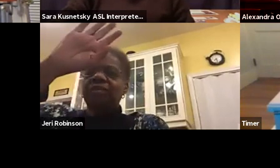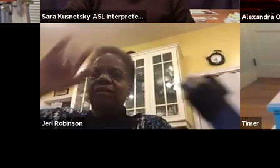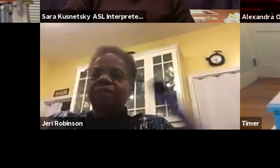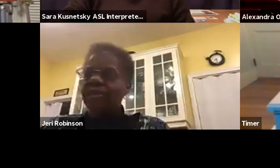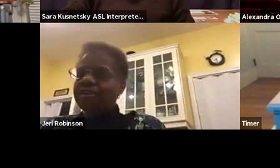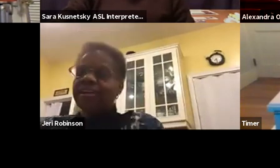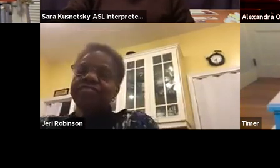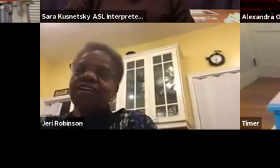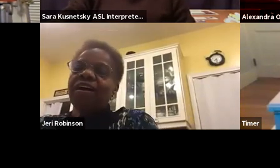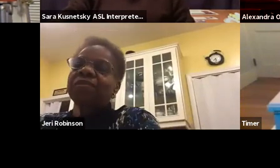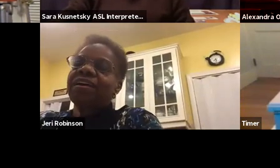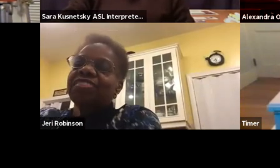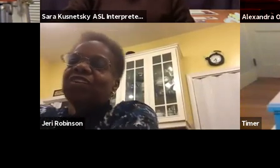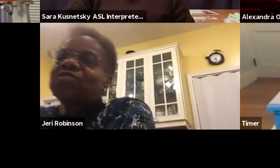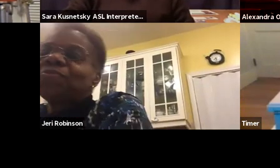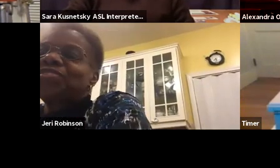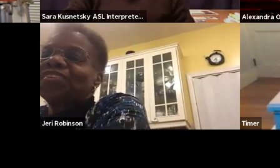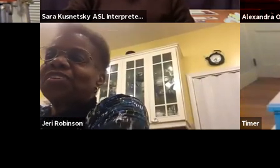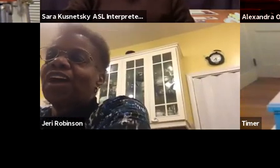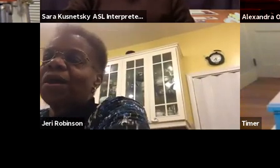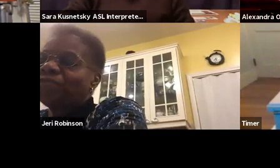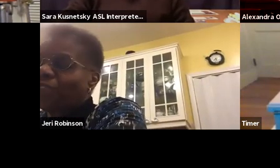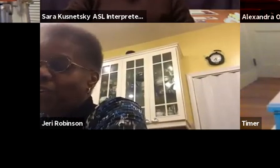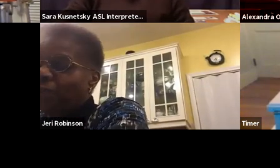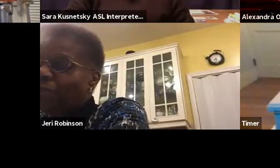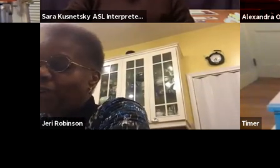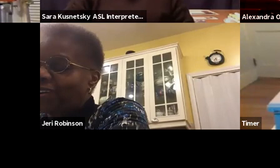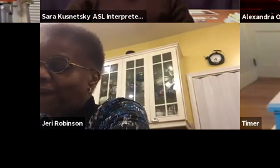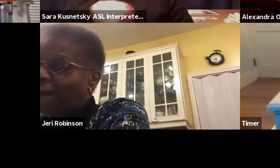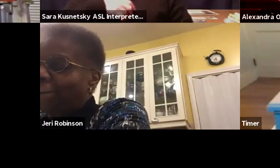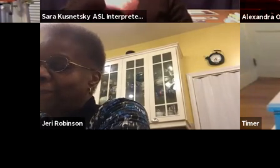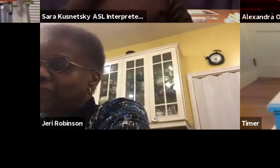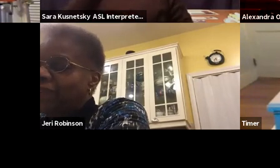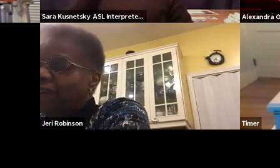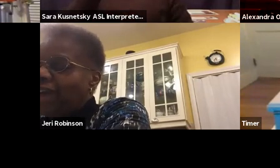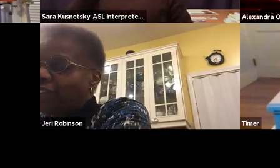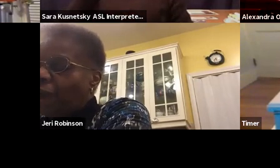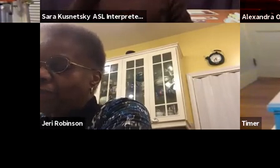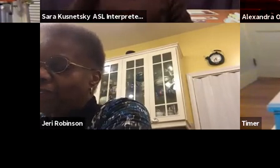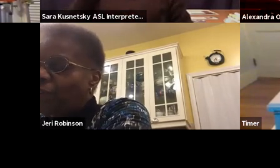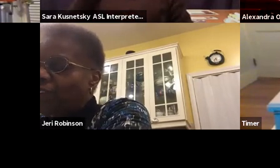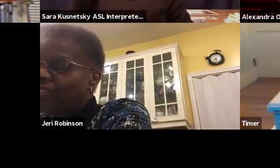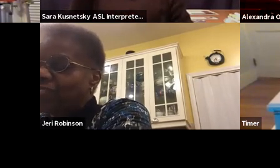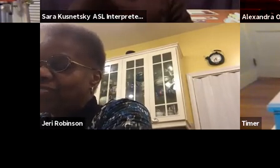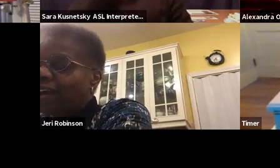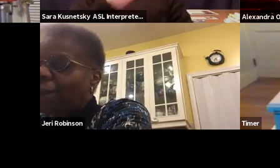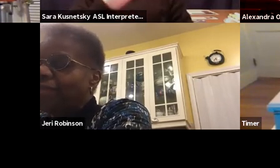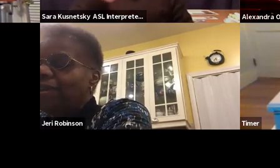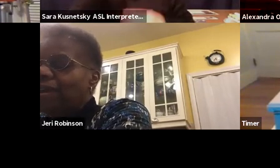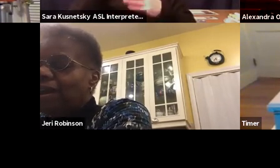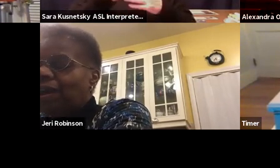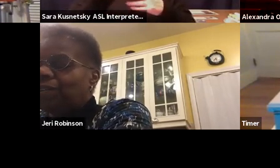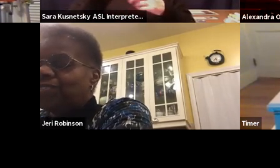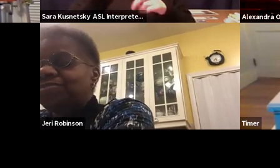Ms. Robinson? Yes, thank you, Superintendent, for your report. I have a couple of questions.